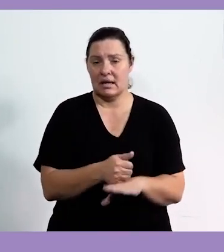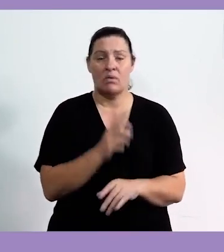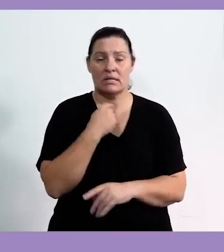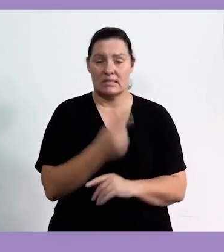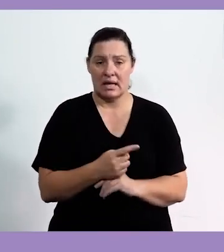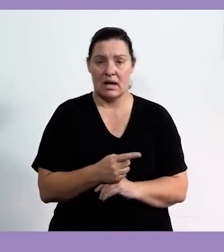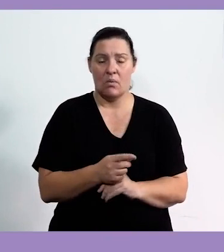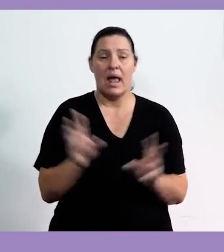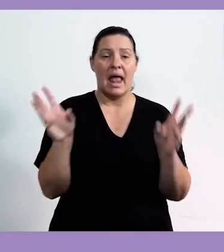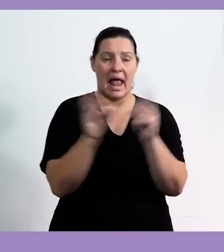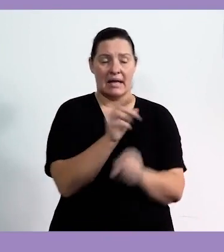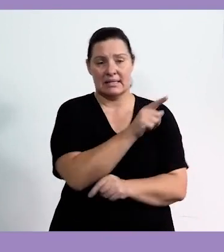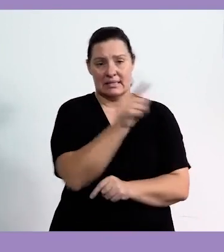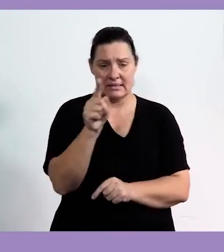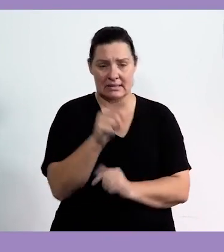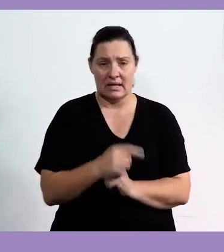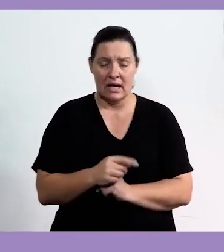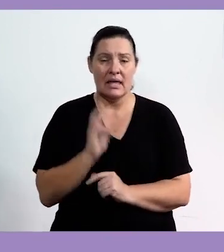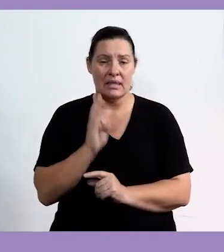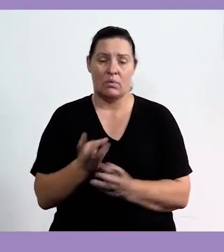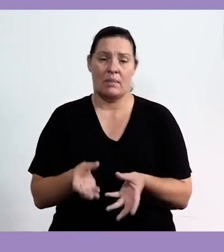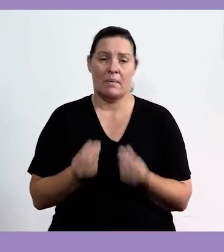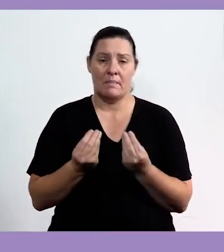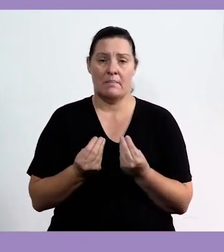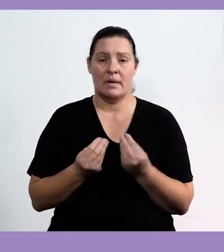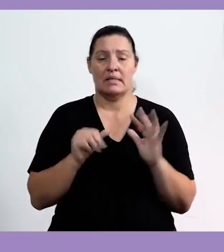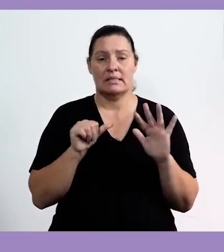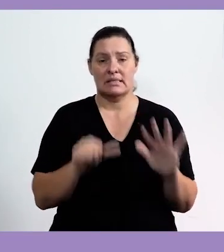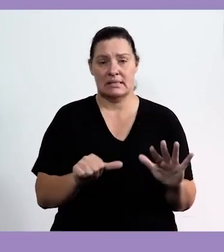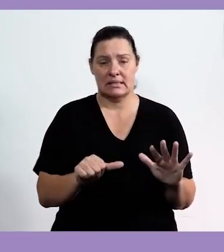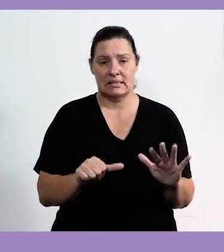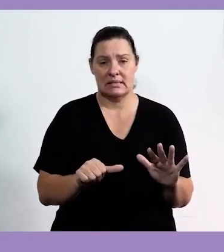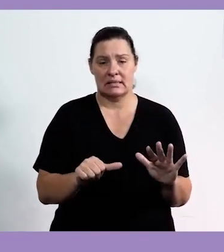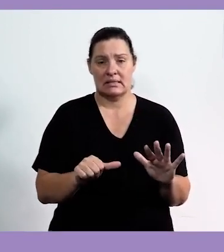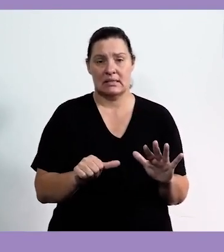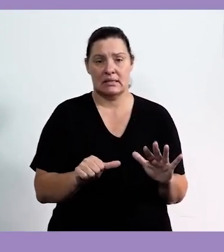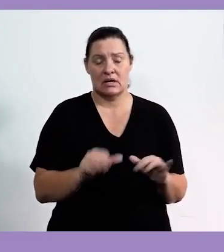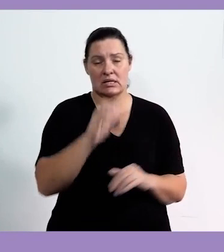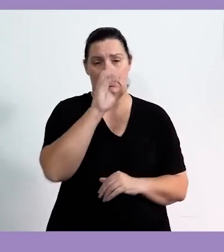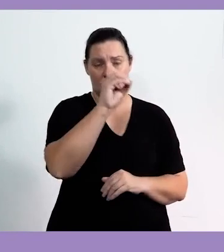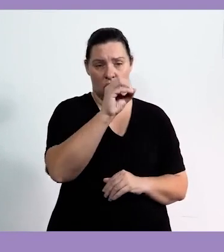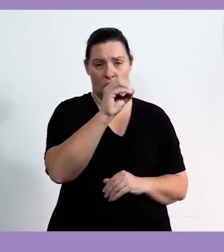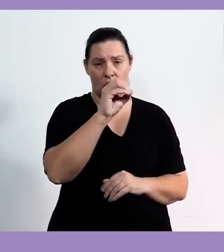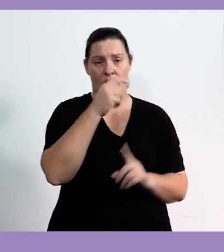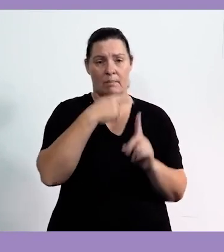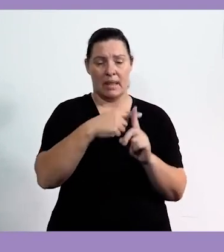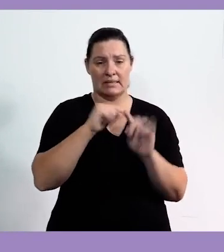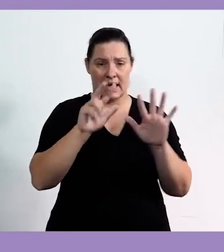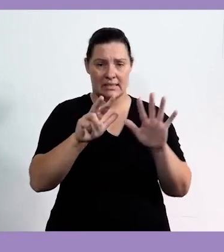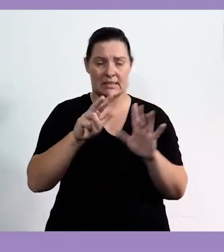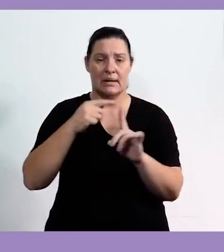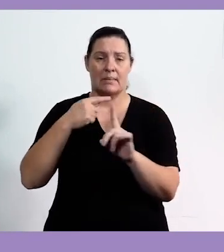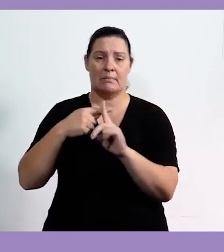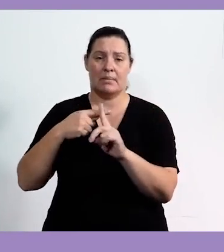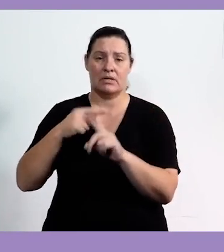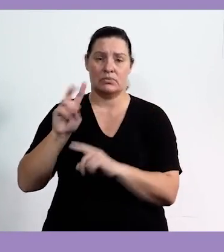base, I am going to add the exponents. That will give me 6 to the exponent 0